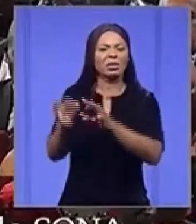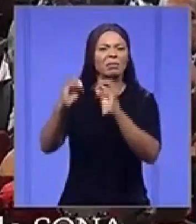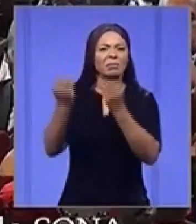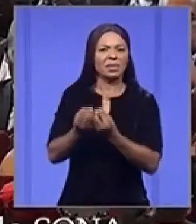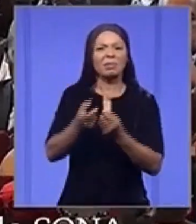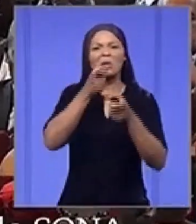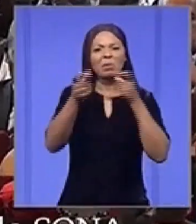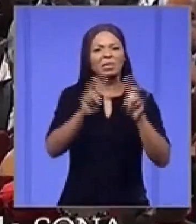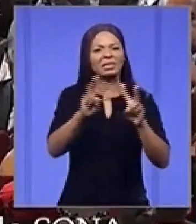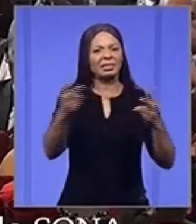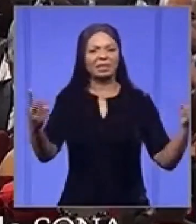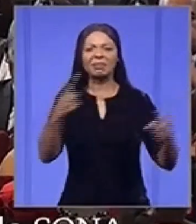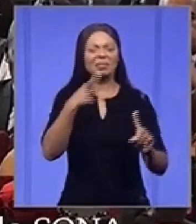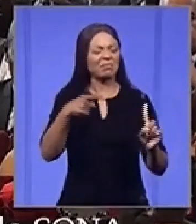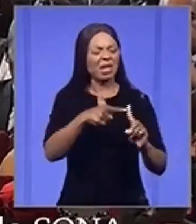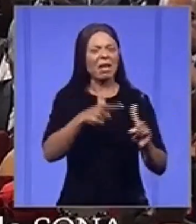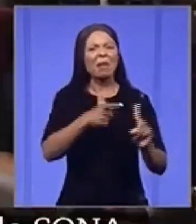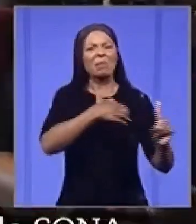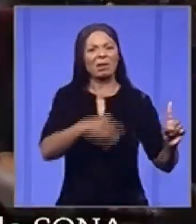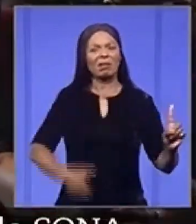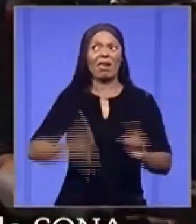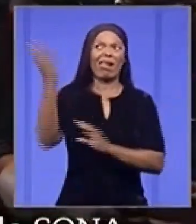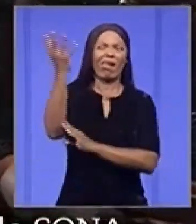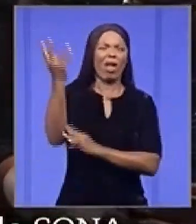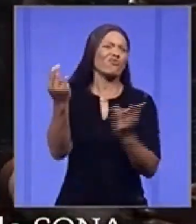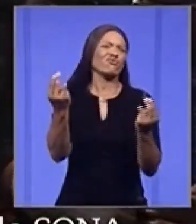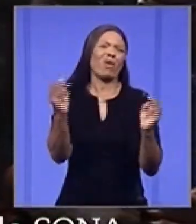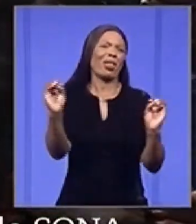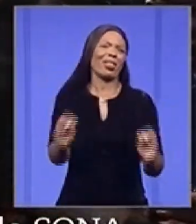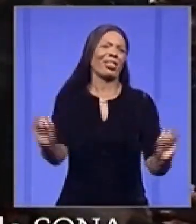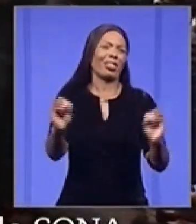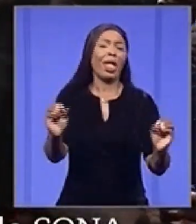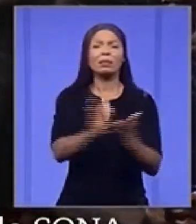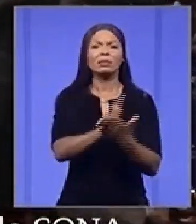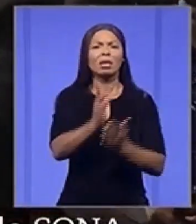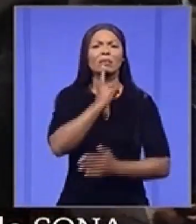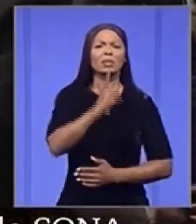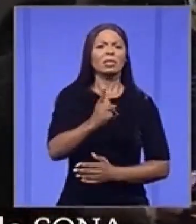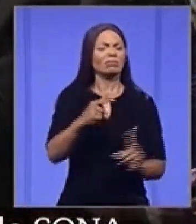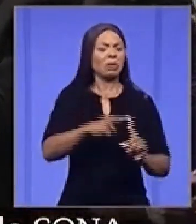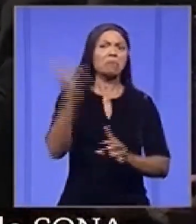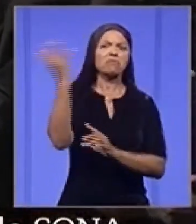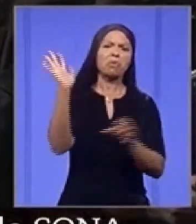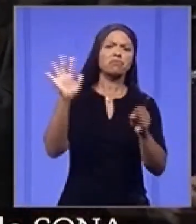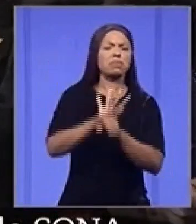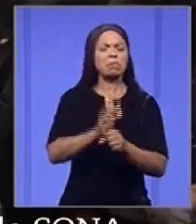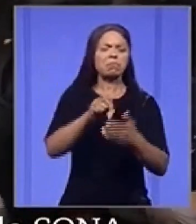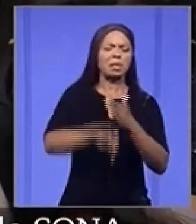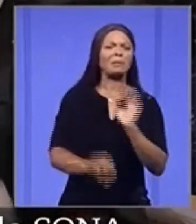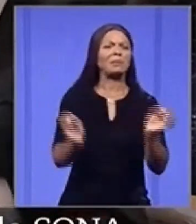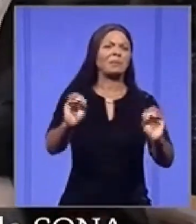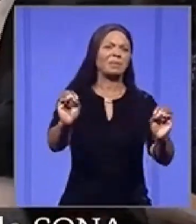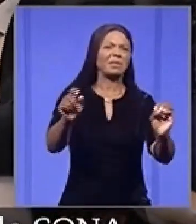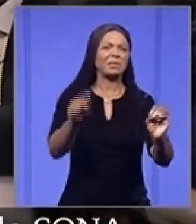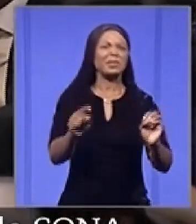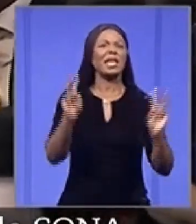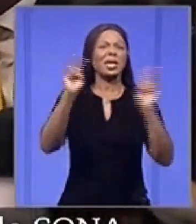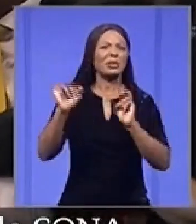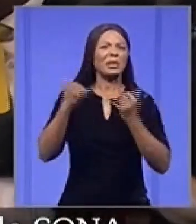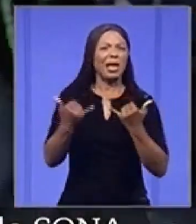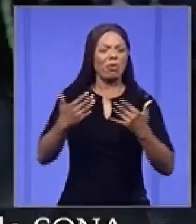go sepe se sentšha se moporesidente a se begileng fa a mangwe a bega gore ga a bua go le go kalo ka paka ya gagwe ya